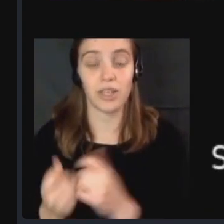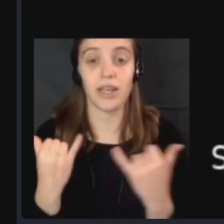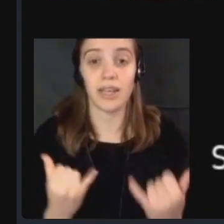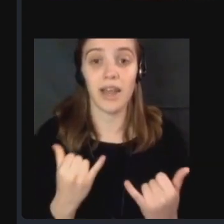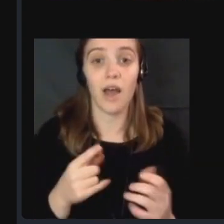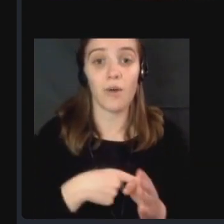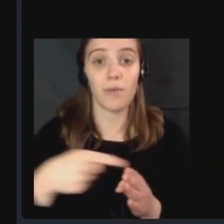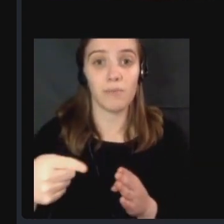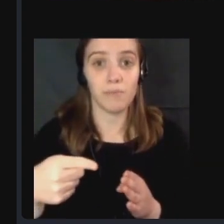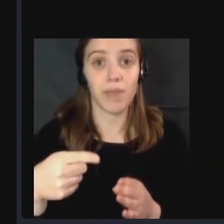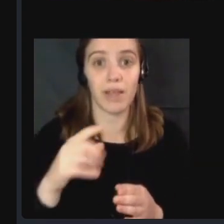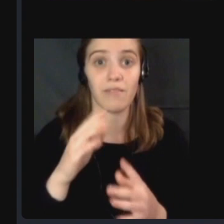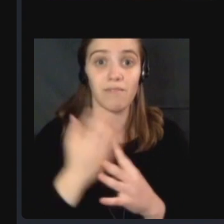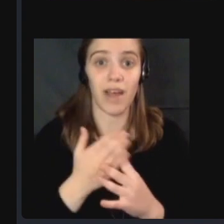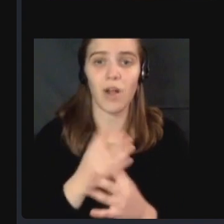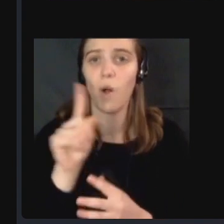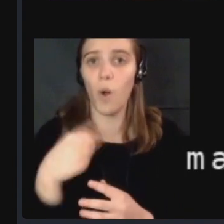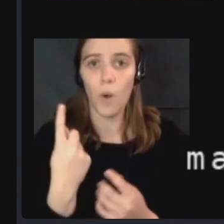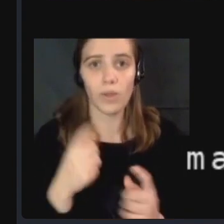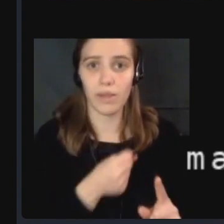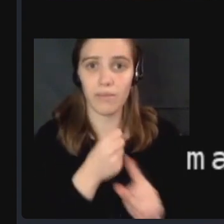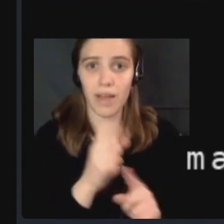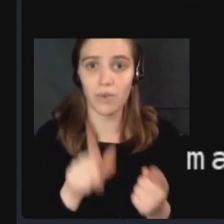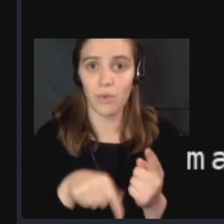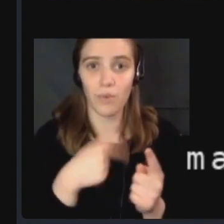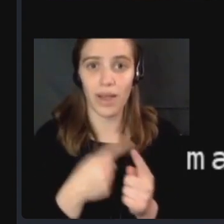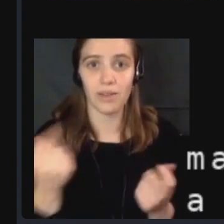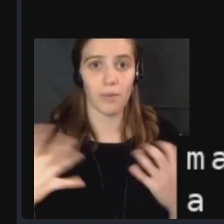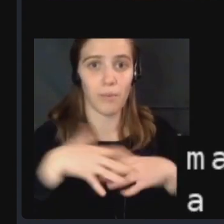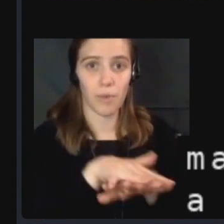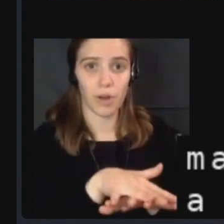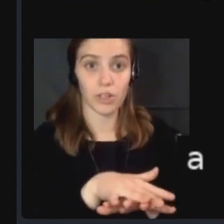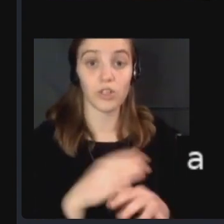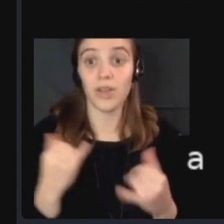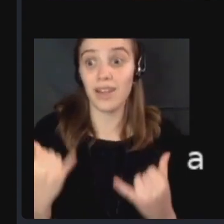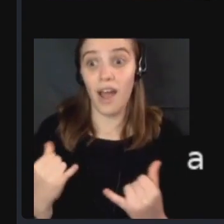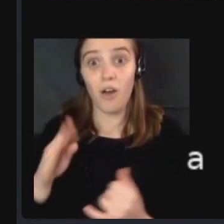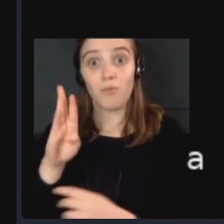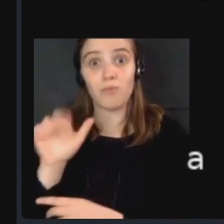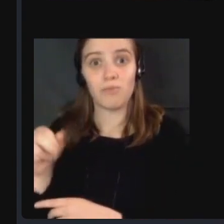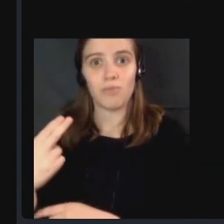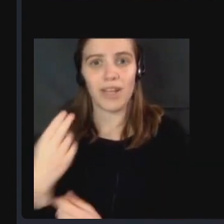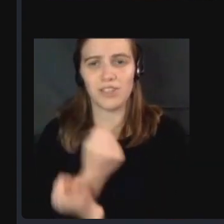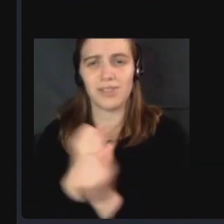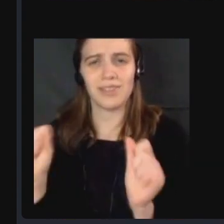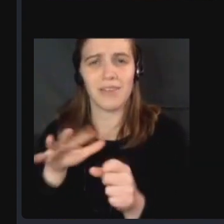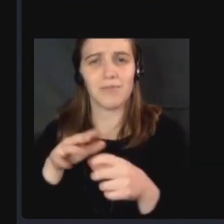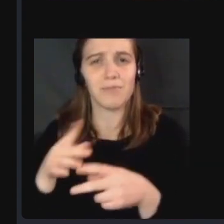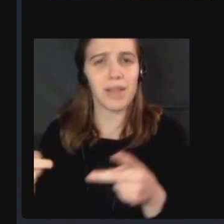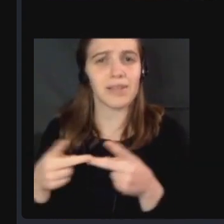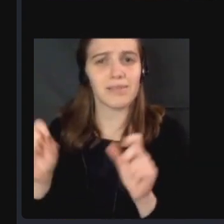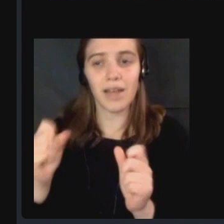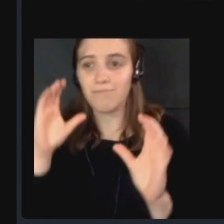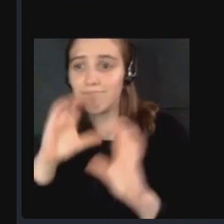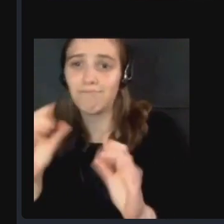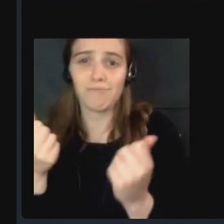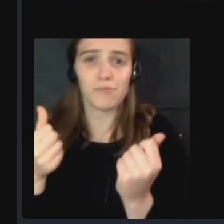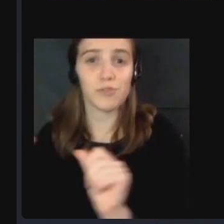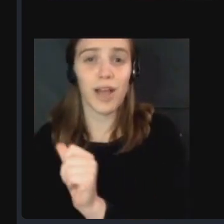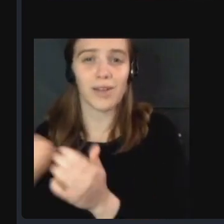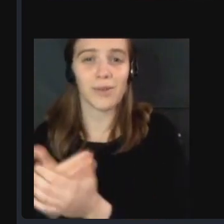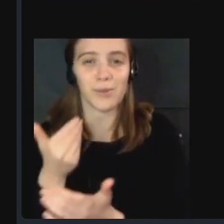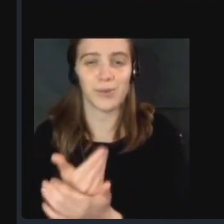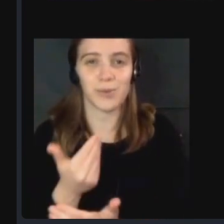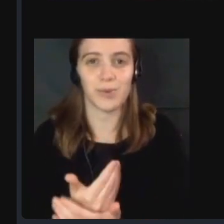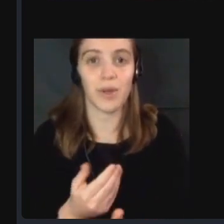branch is merged, Eh making oui. this branch a safe space for exploring ideas and making. Et du coup, il voit les différences entre So the publish design system is preserved until la it gets